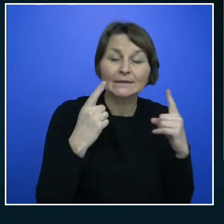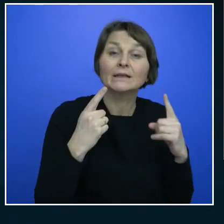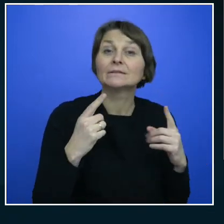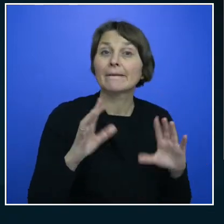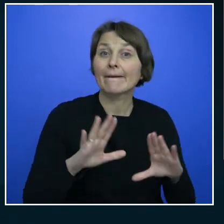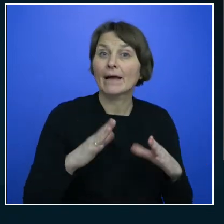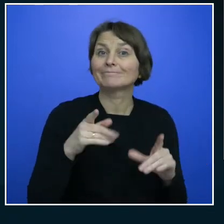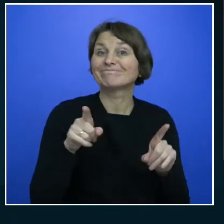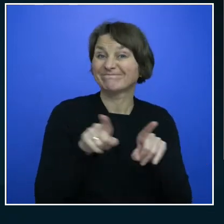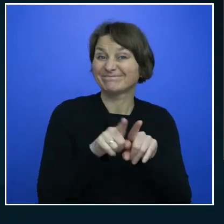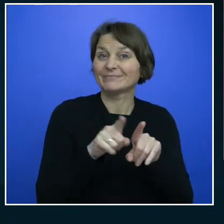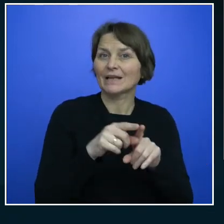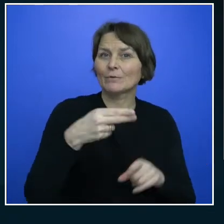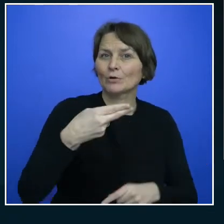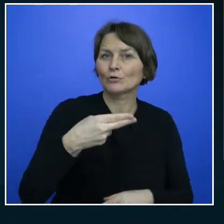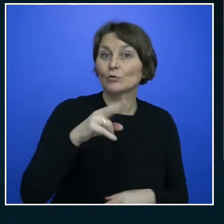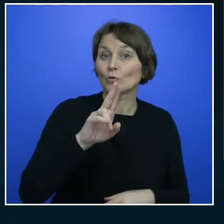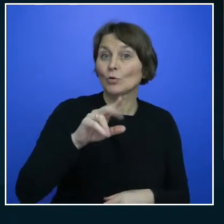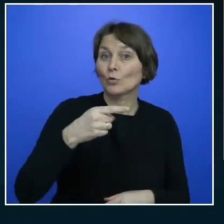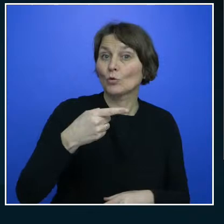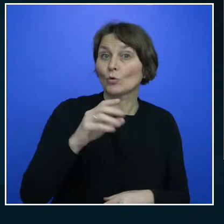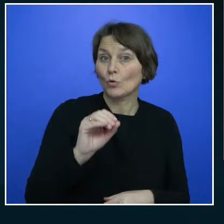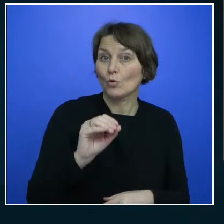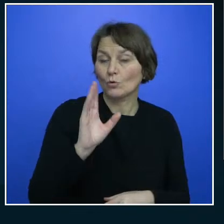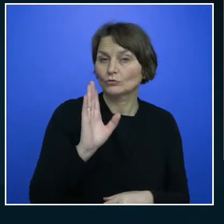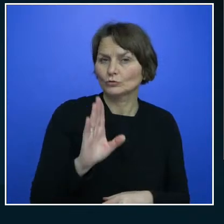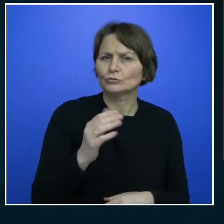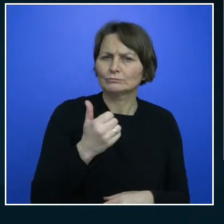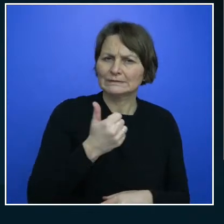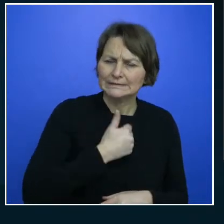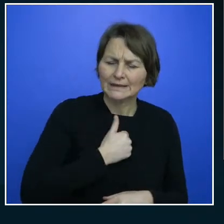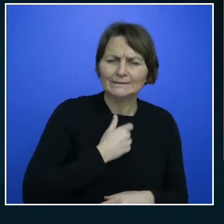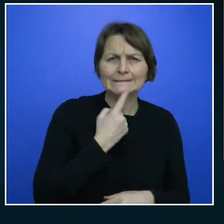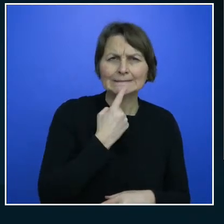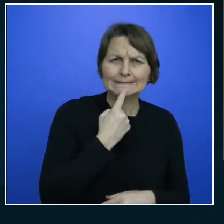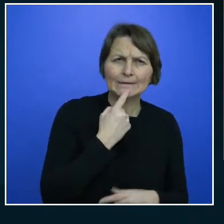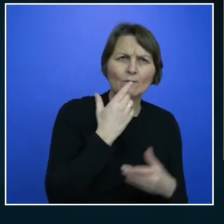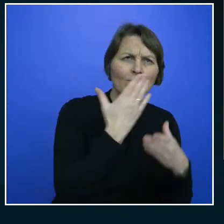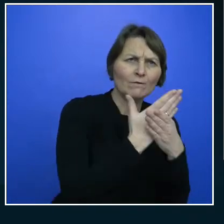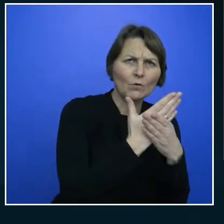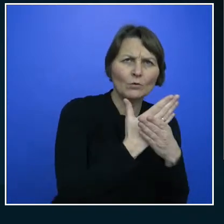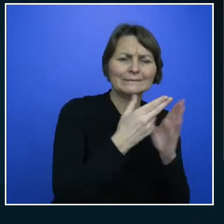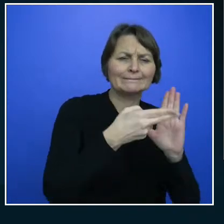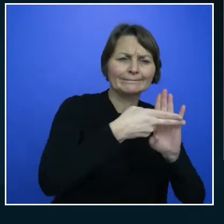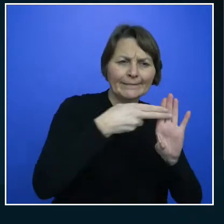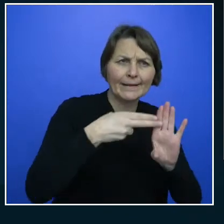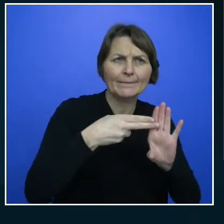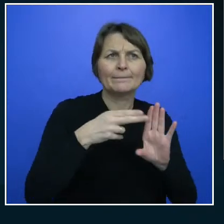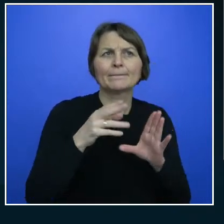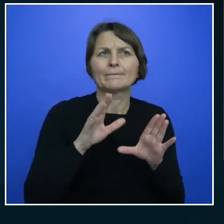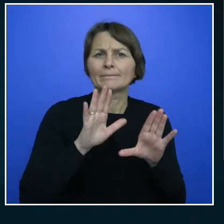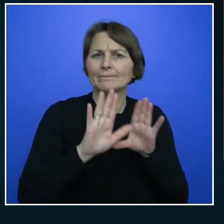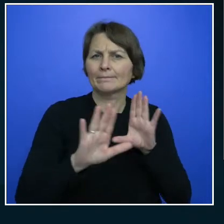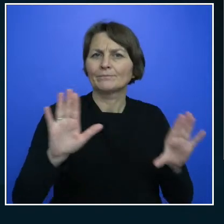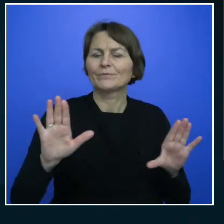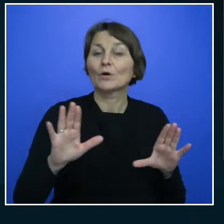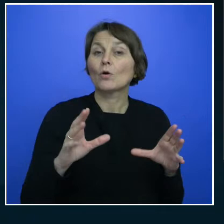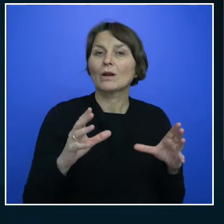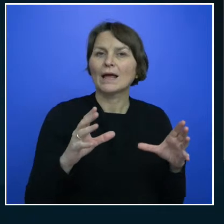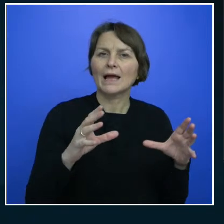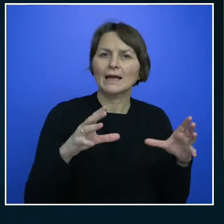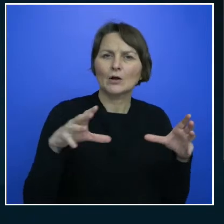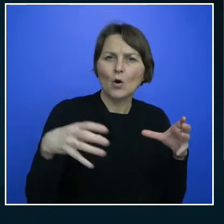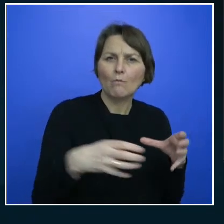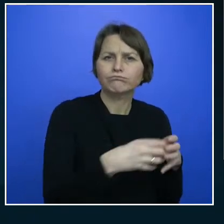and also that you can do like this. You make bundles, and what you